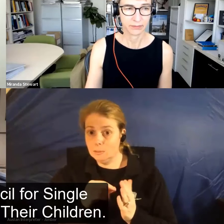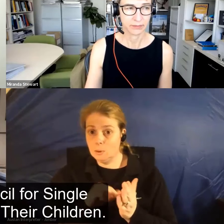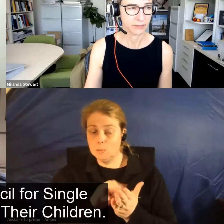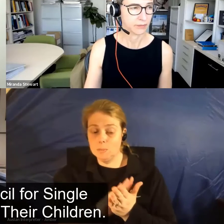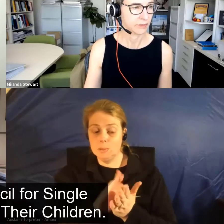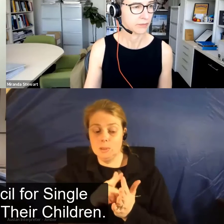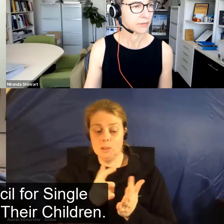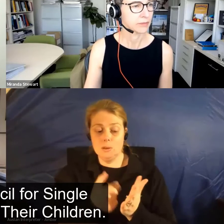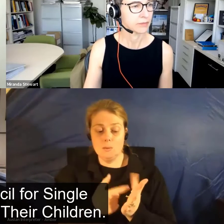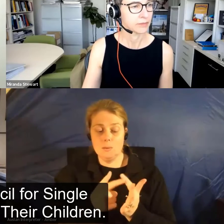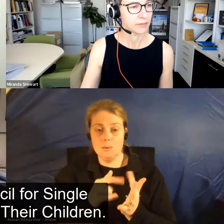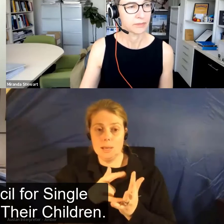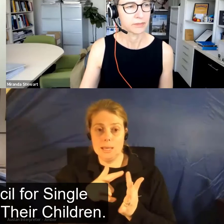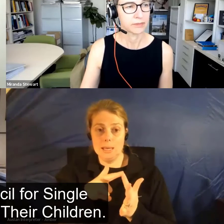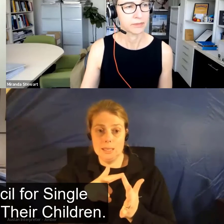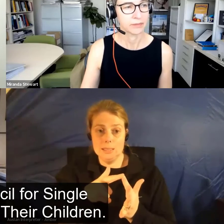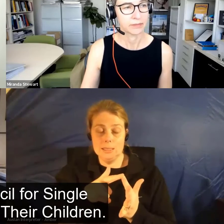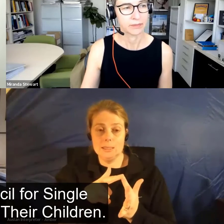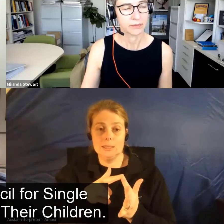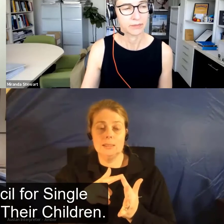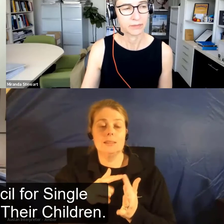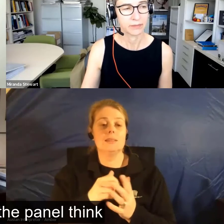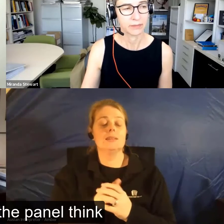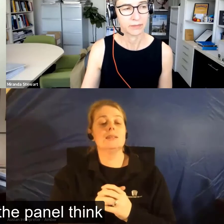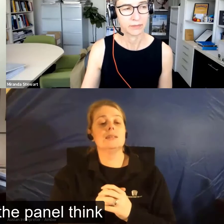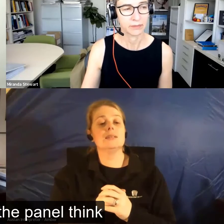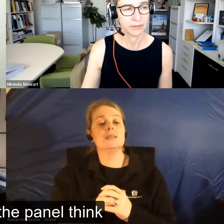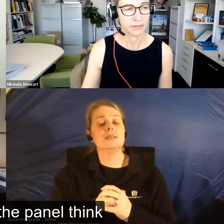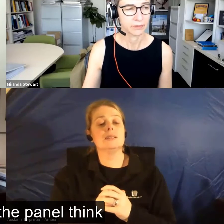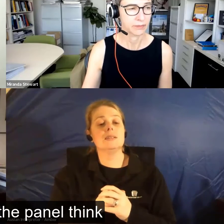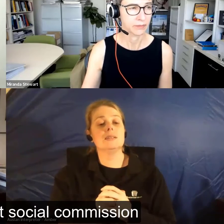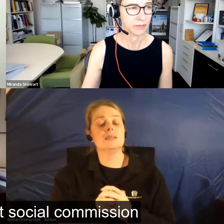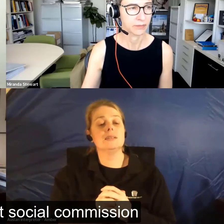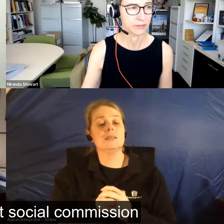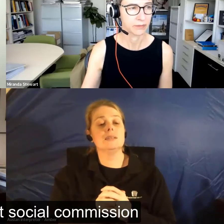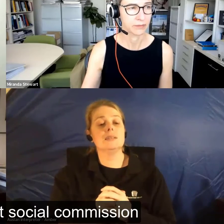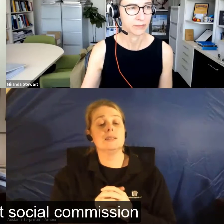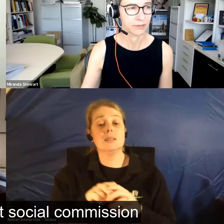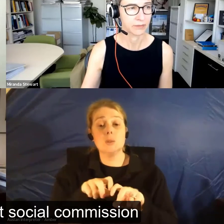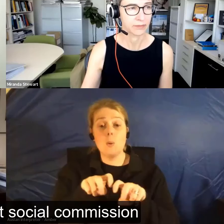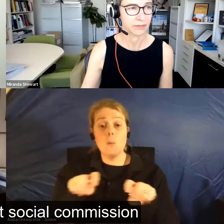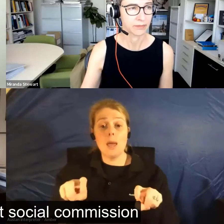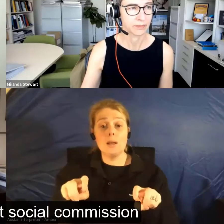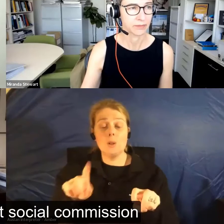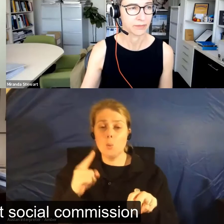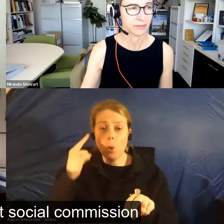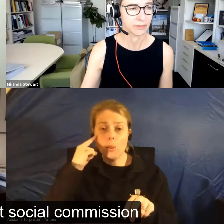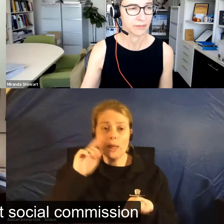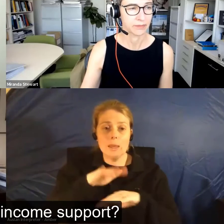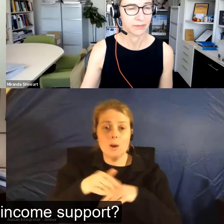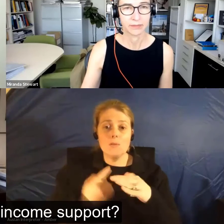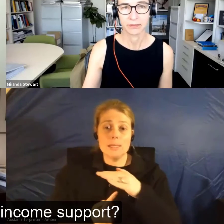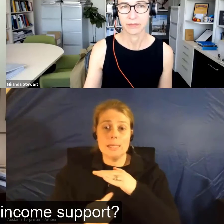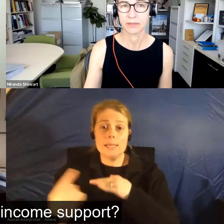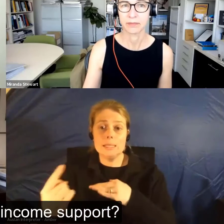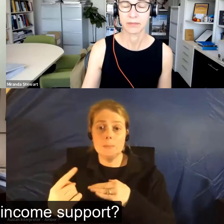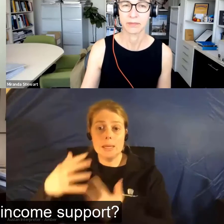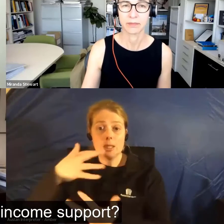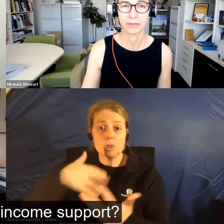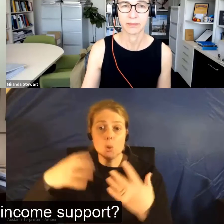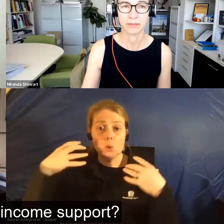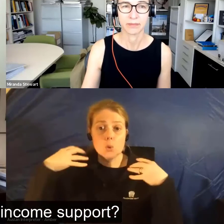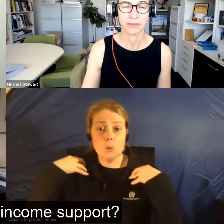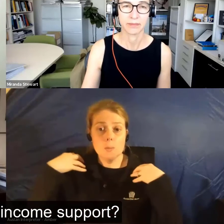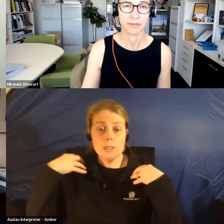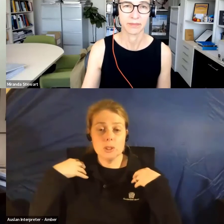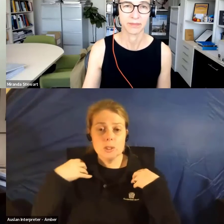Edwards from Council for Single Mothers and Their Children. What does the panel think of an independent social commission to recommend